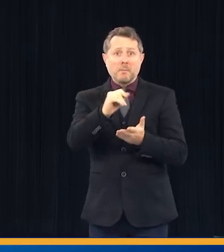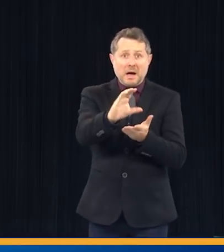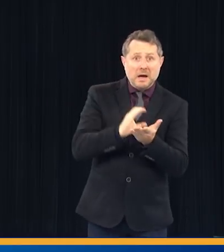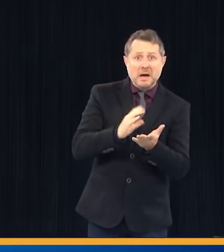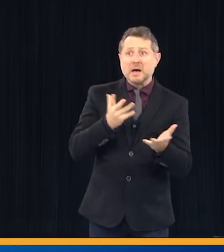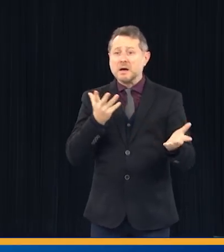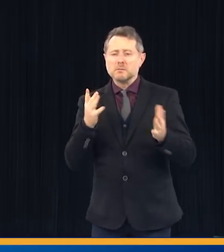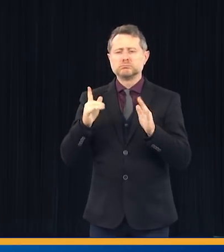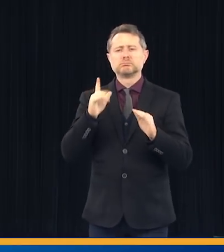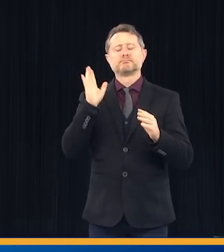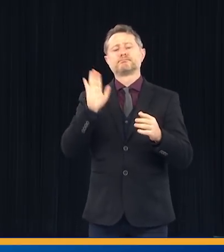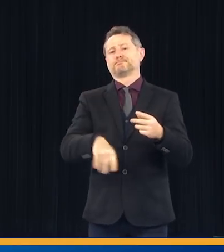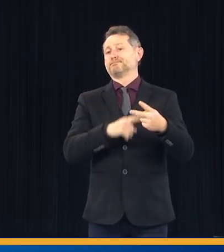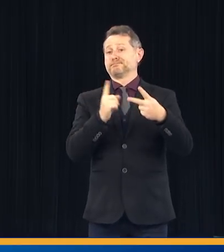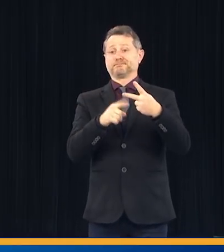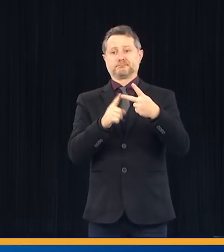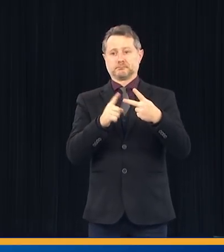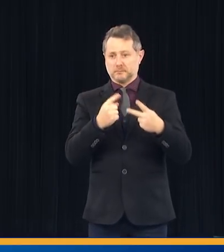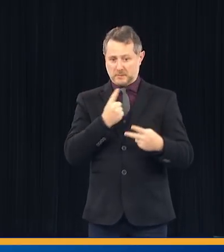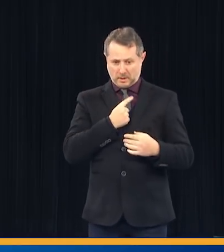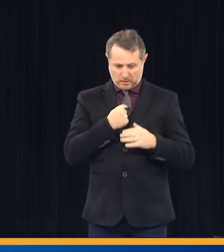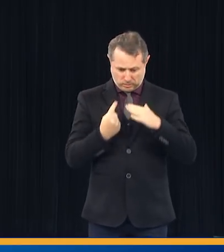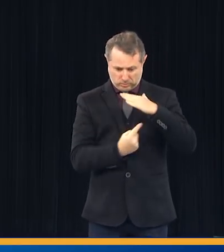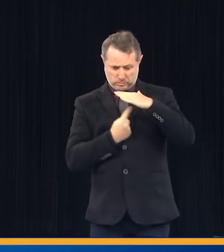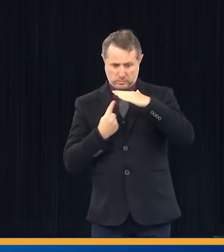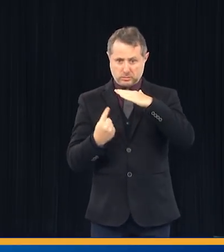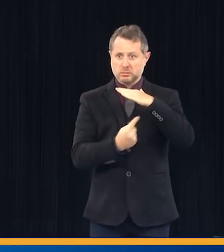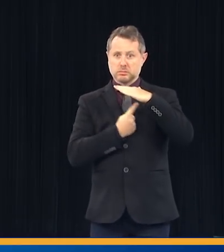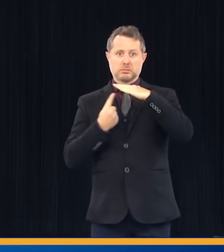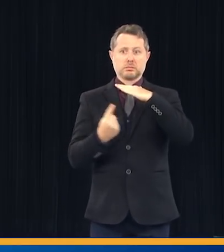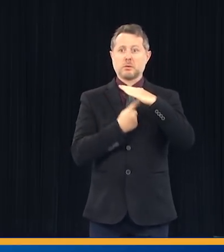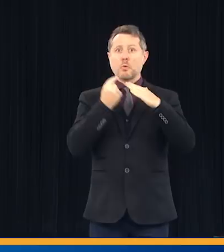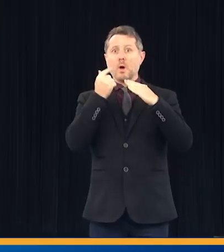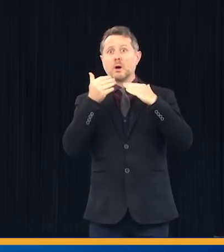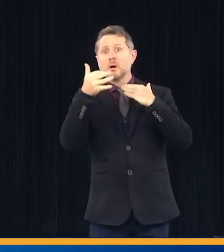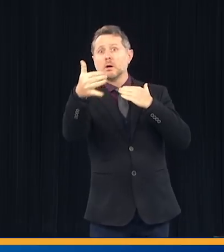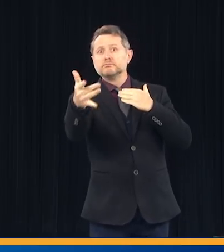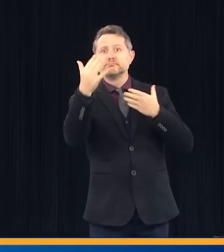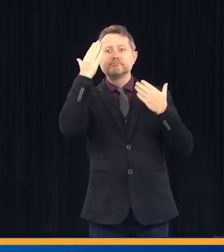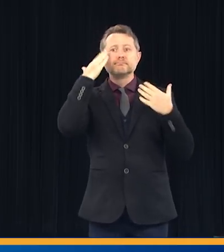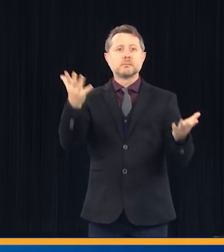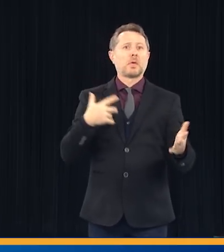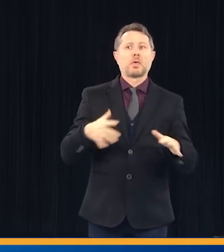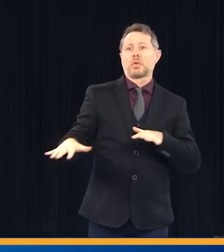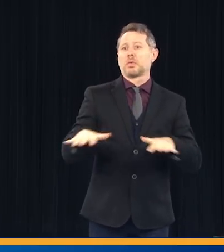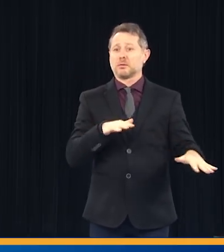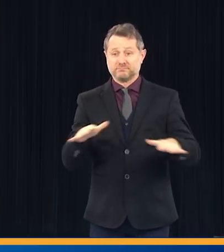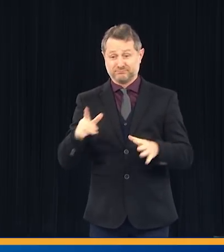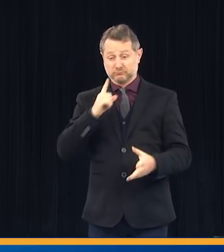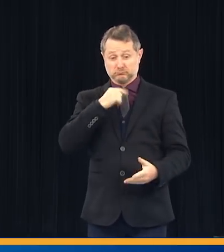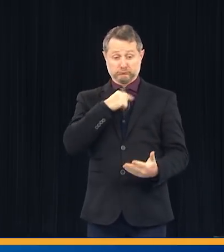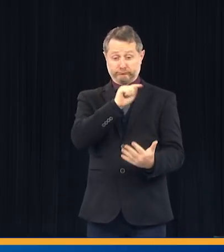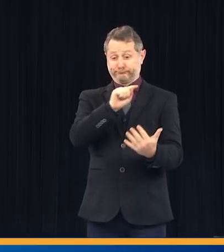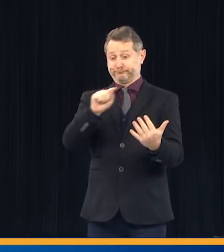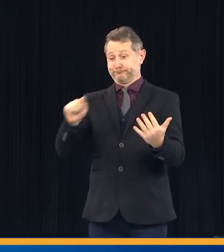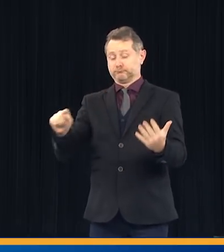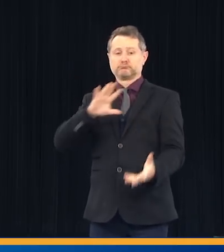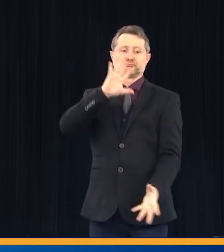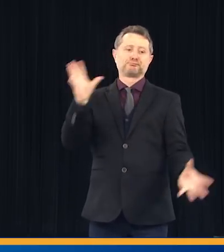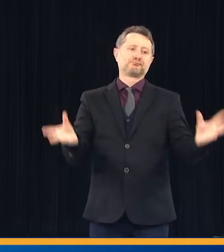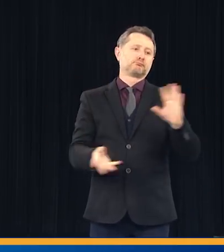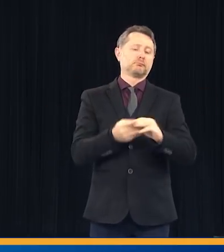isolation, there's fear of the unknown, there's misinformation. You put it all together, it is